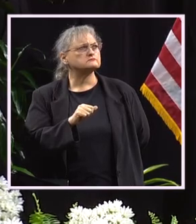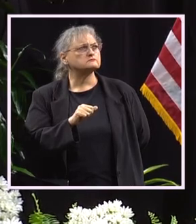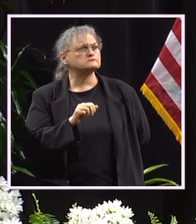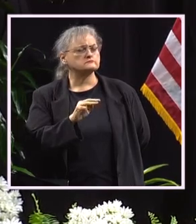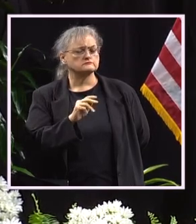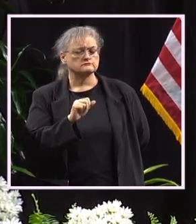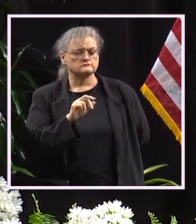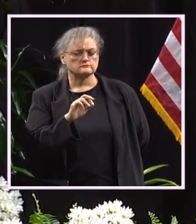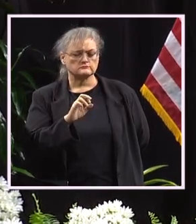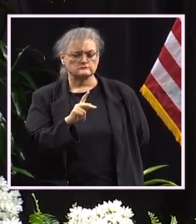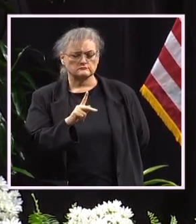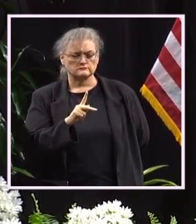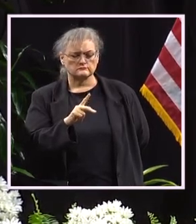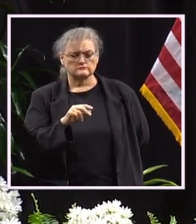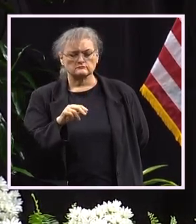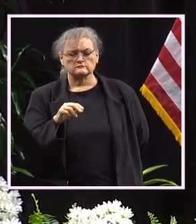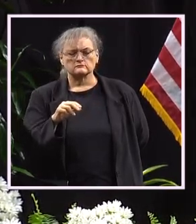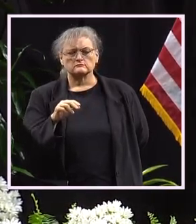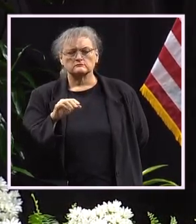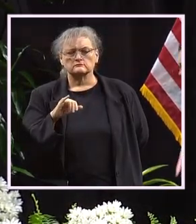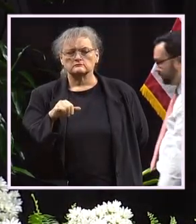Mark Anthony James Jr.